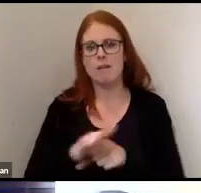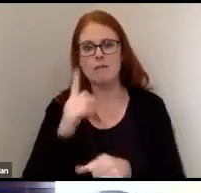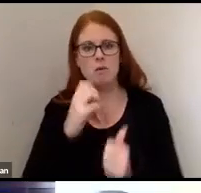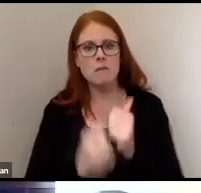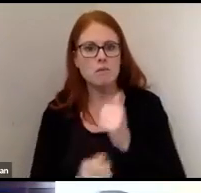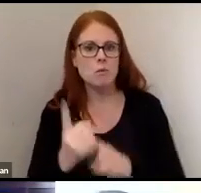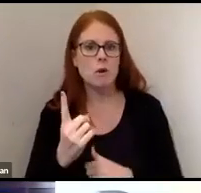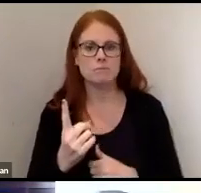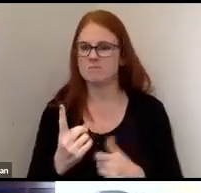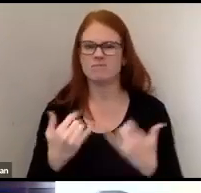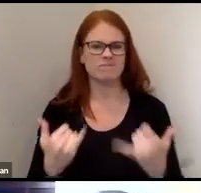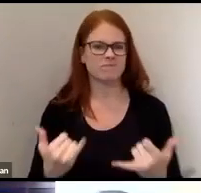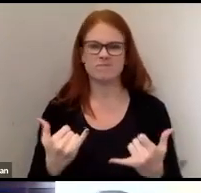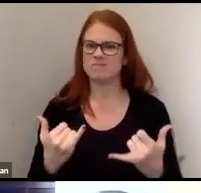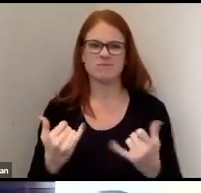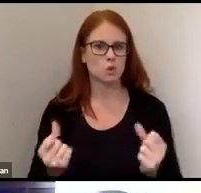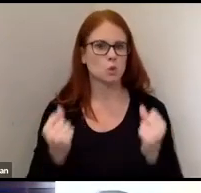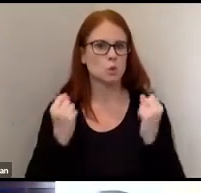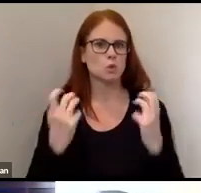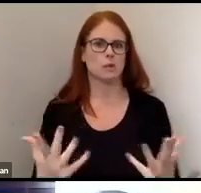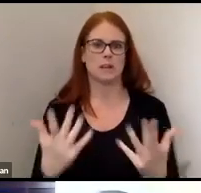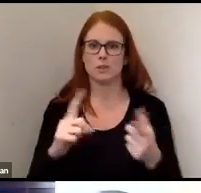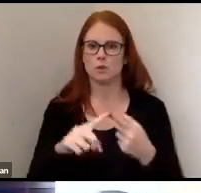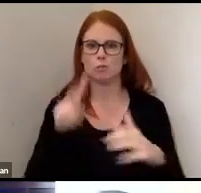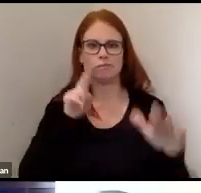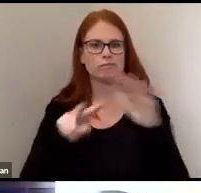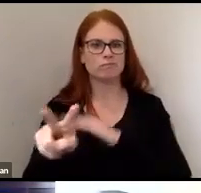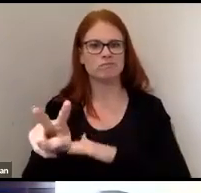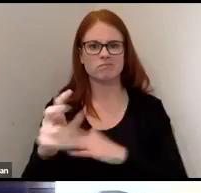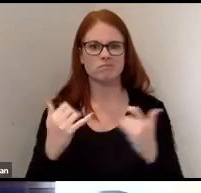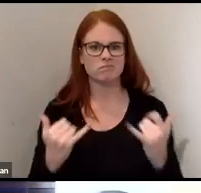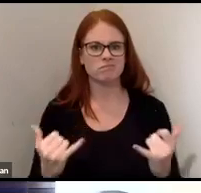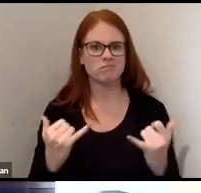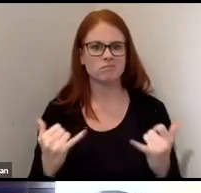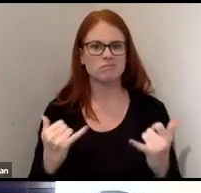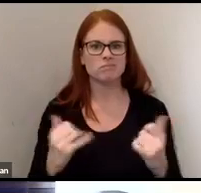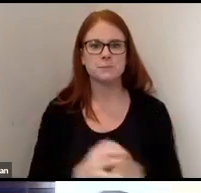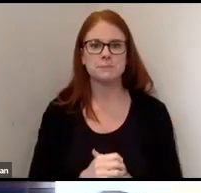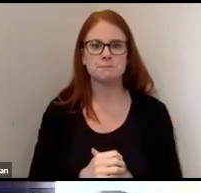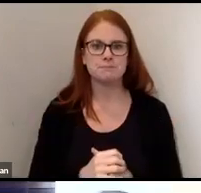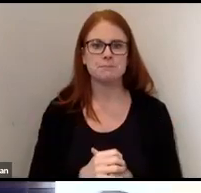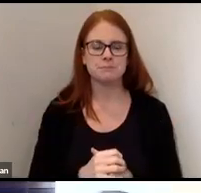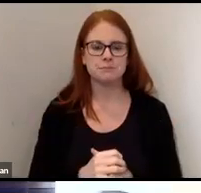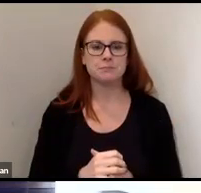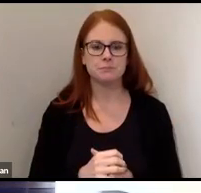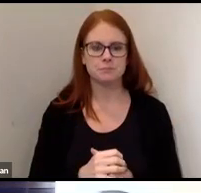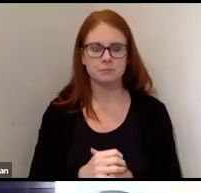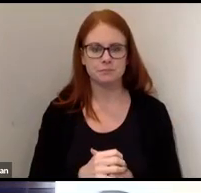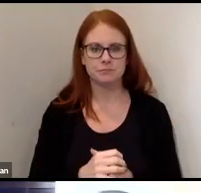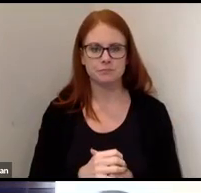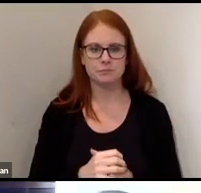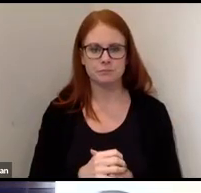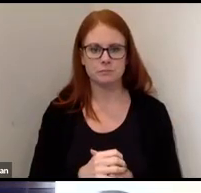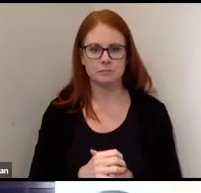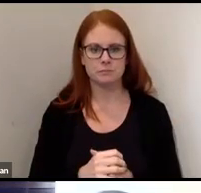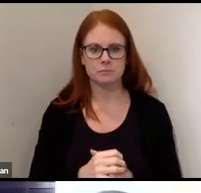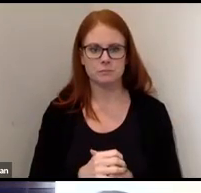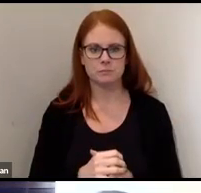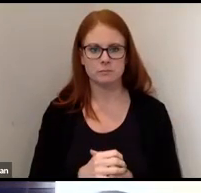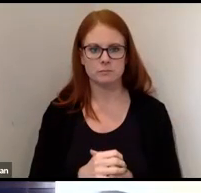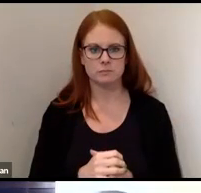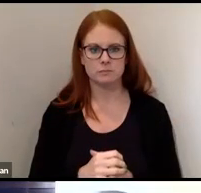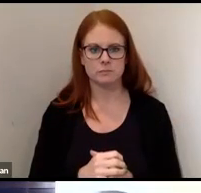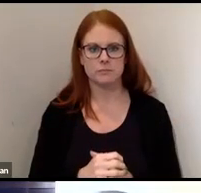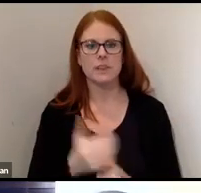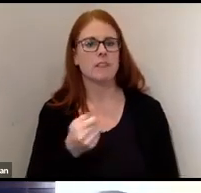everyone. But there are just too many uncertainties here that makes that kind of projection very difficult to do. We